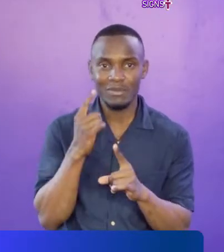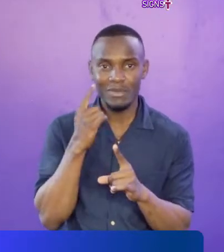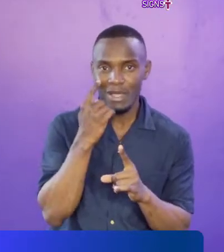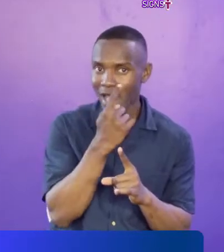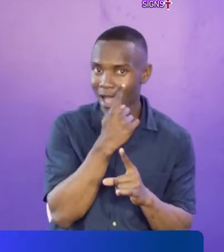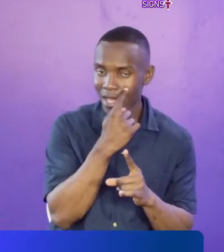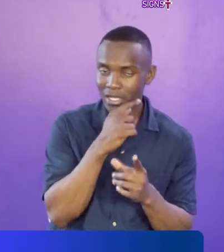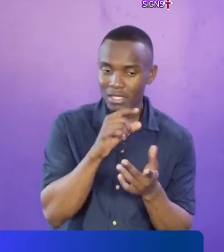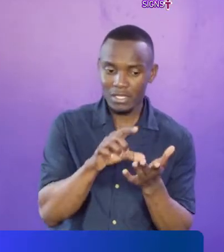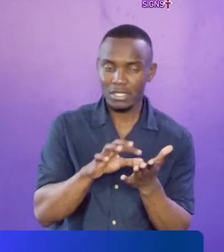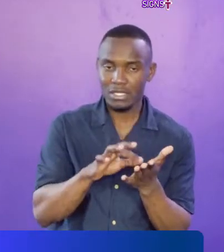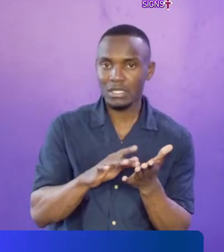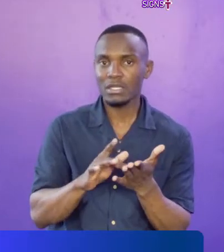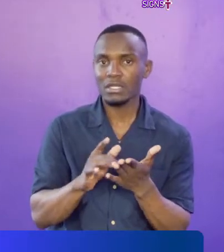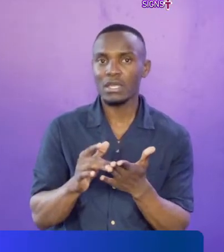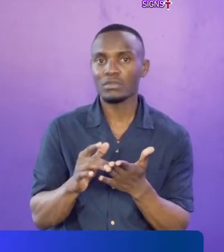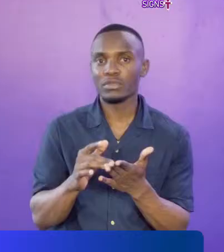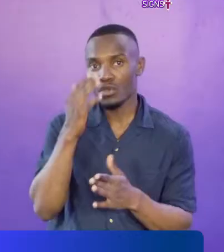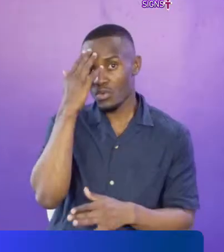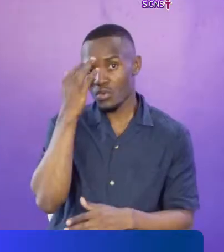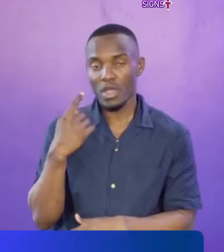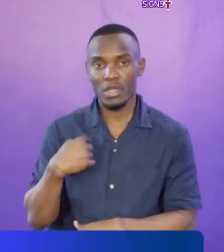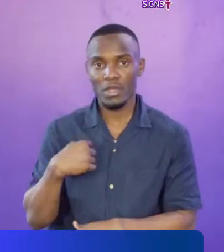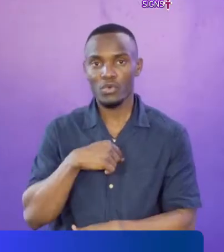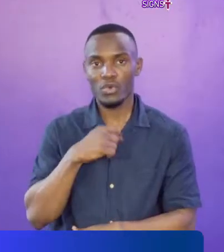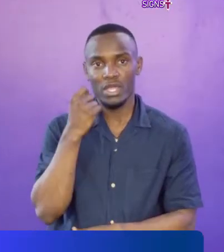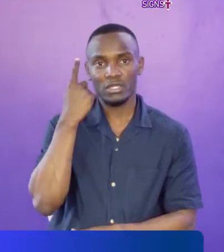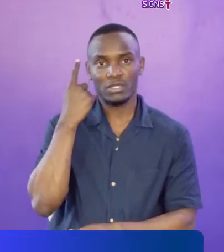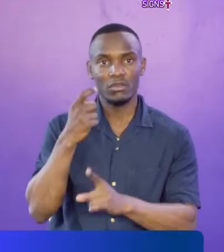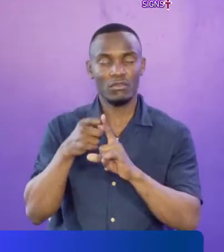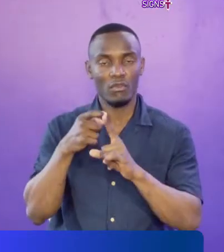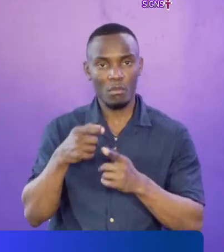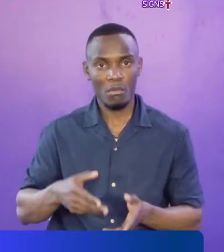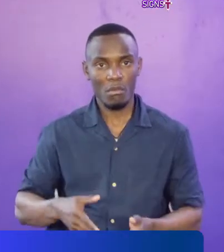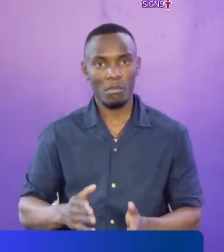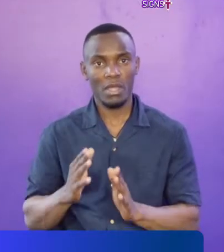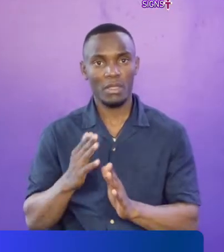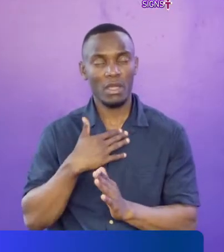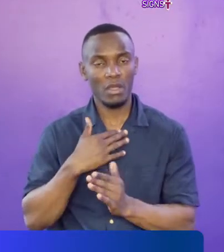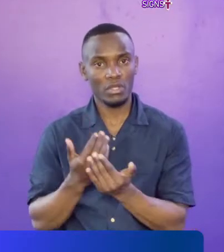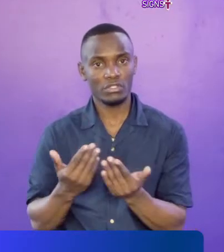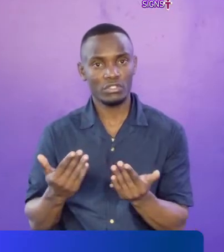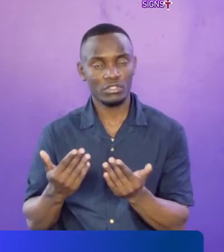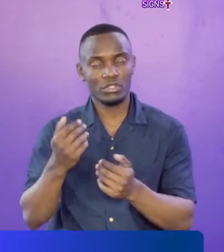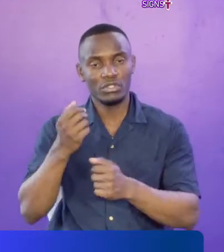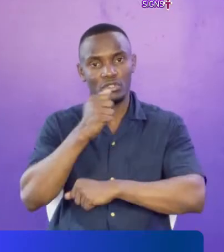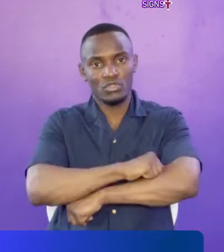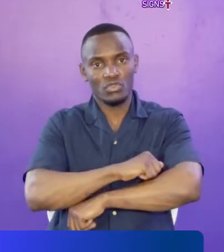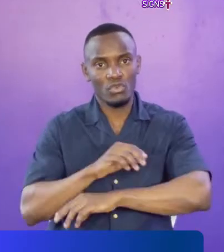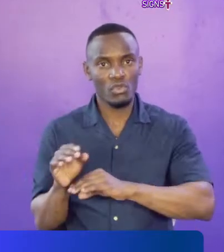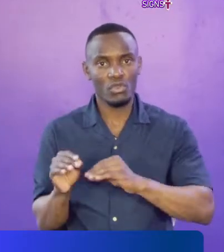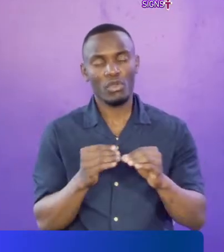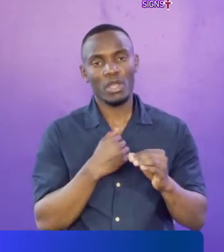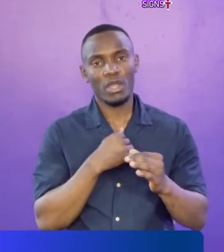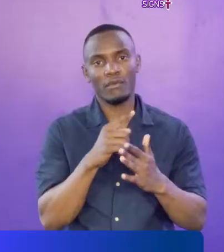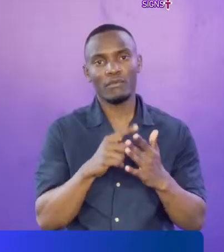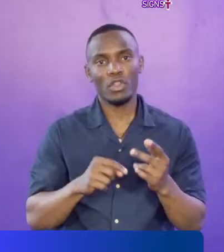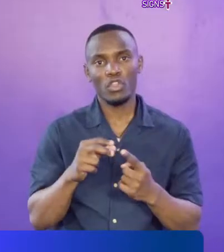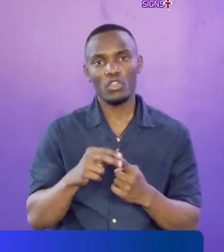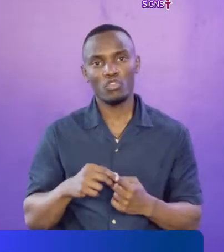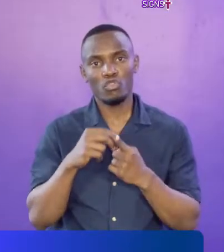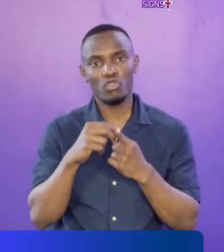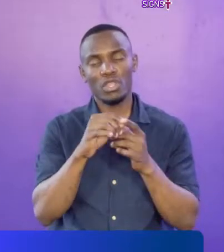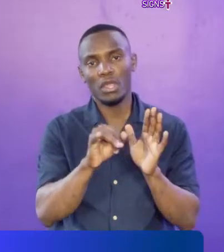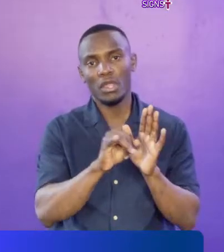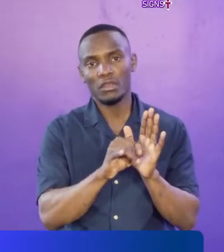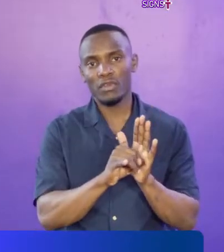we understand from birth, our children who are going to school, they have a unique identifier. The name is.